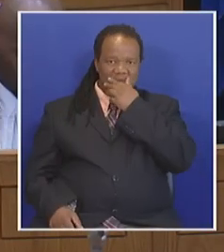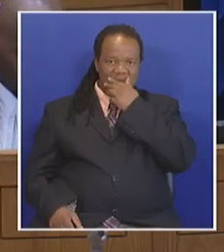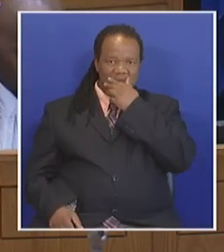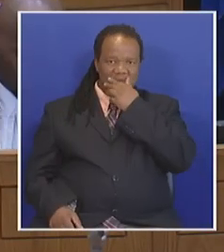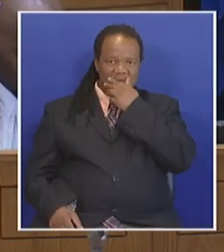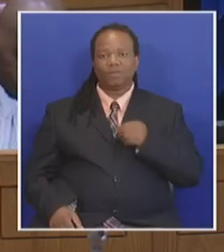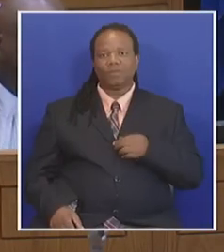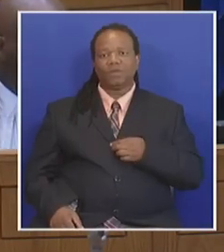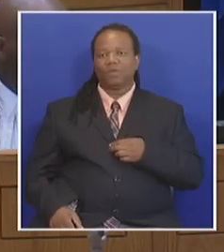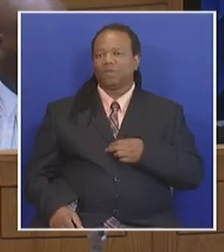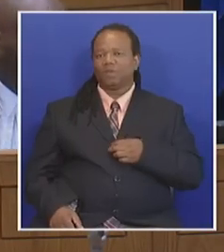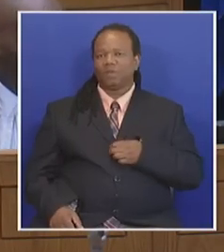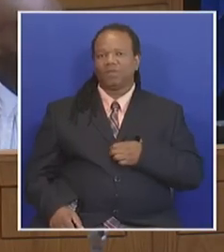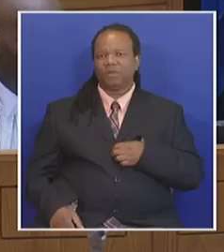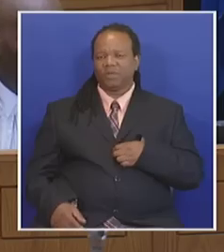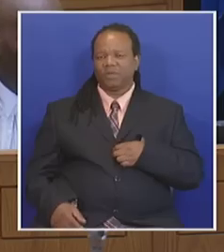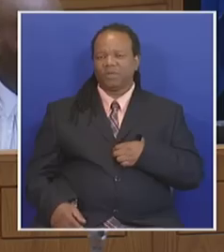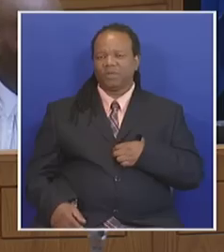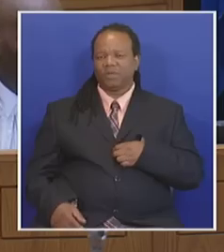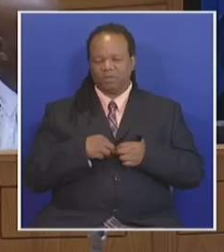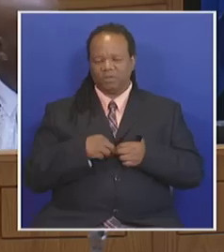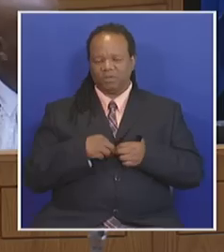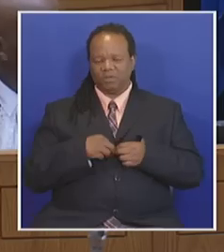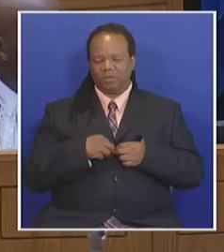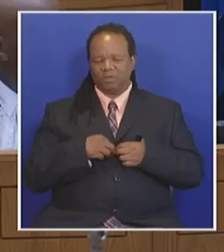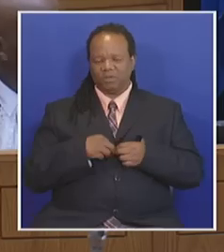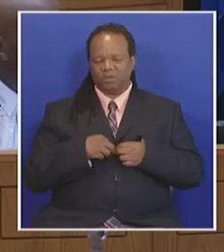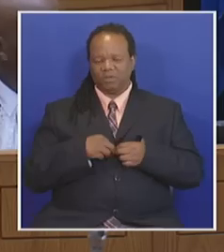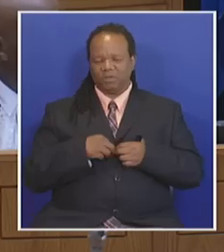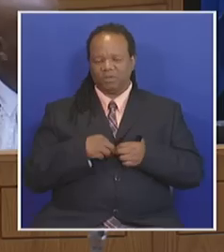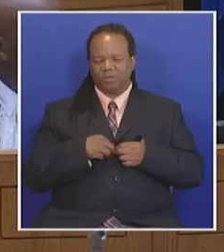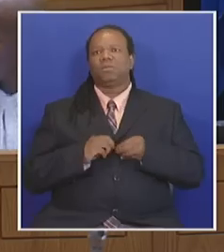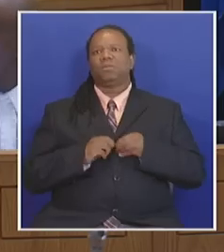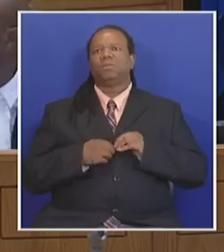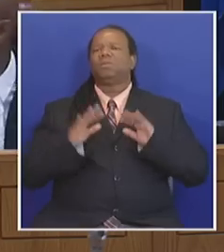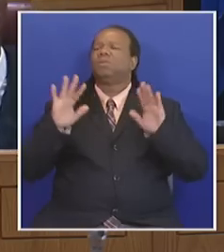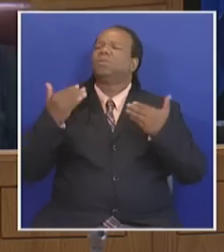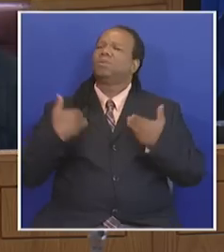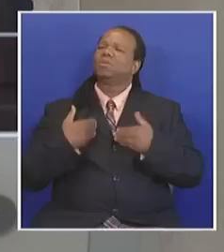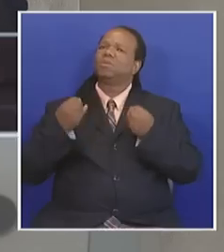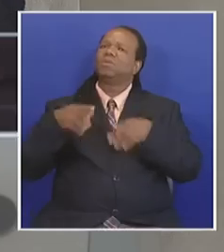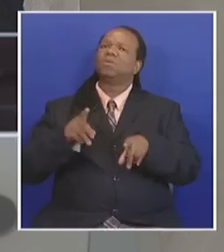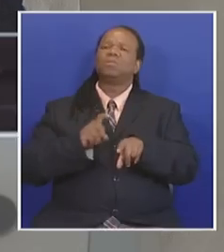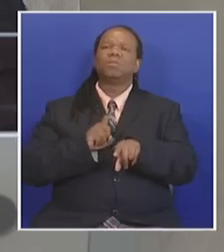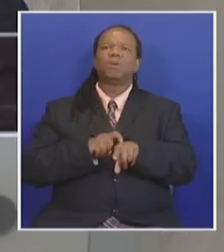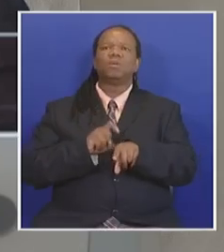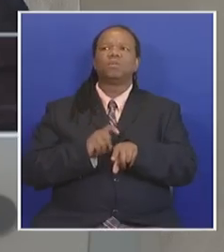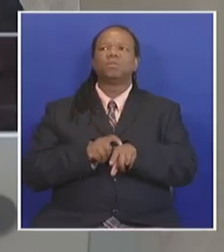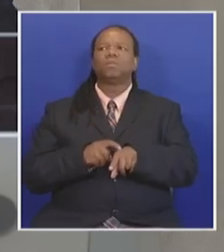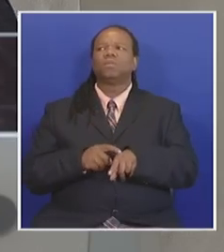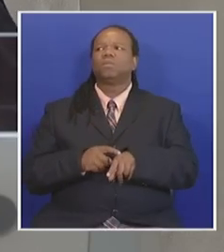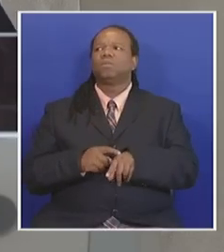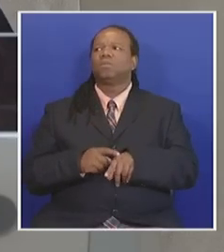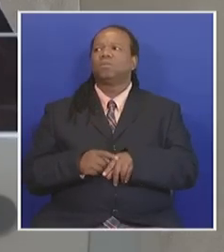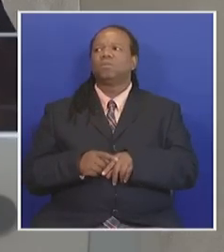time. She is not prepared, sir. It Continue, requires, Honorable Member. Thank you, Chair. It requires a conscious decision to